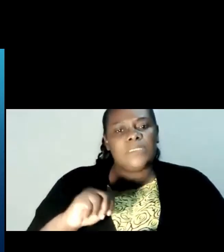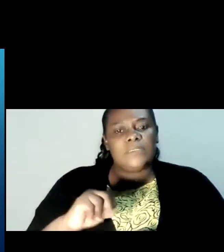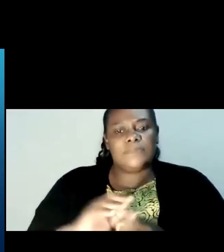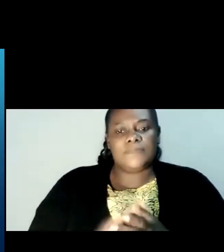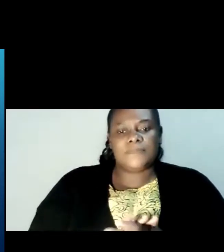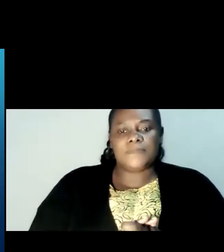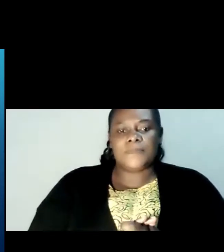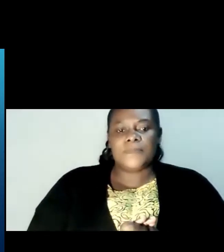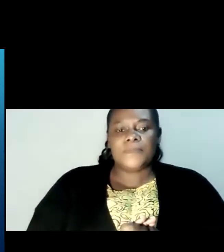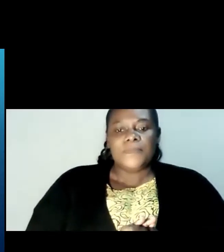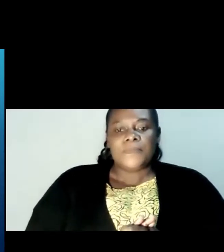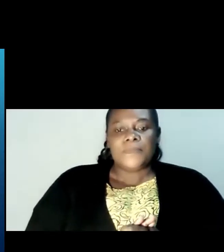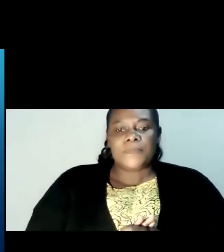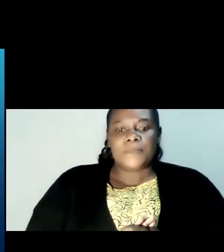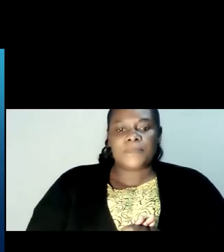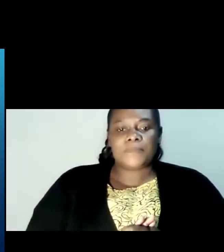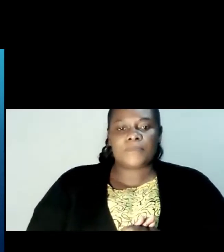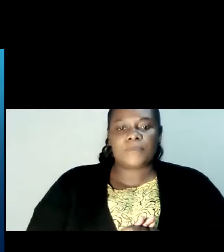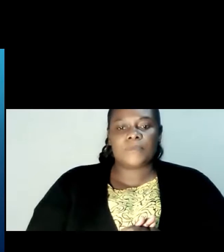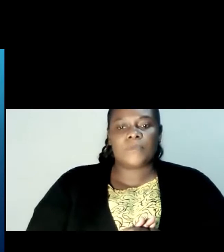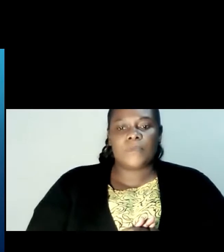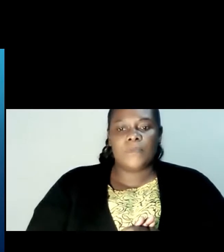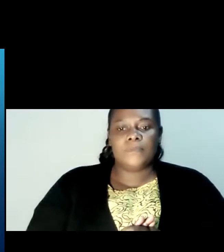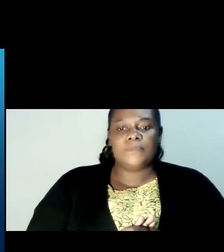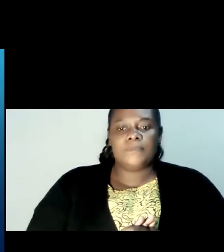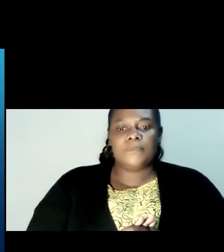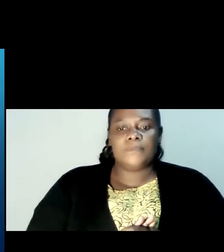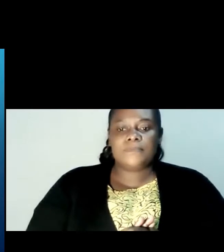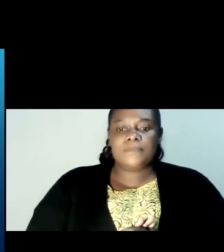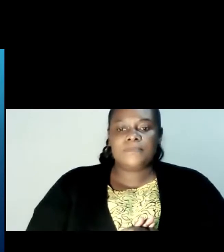that contain a lot of,